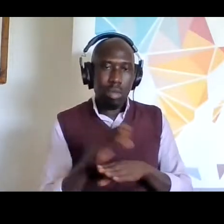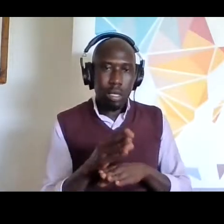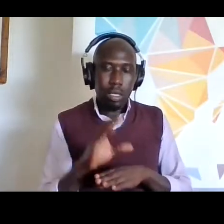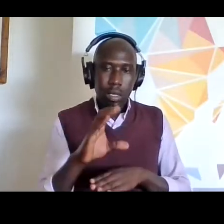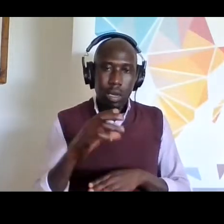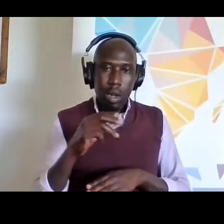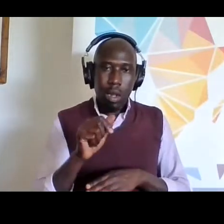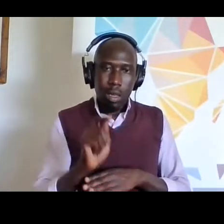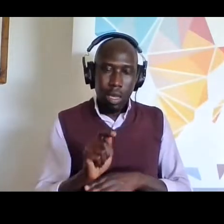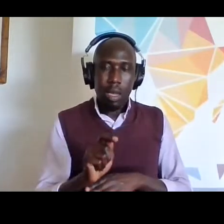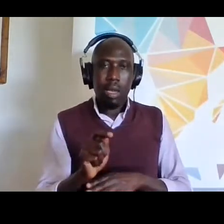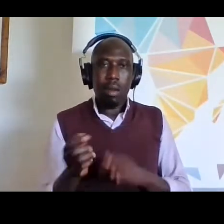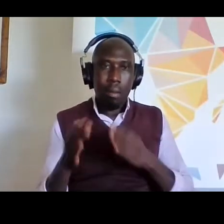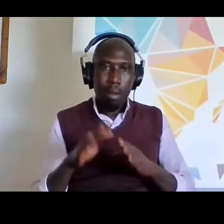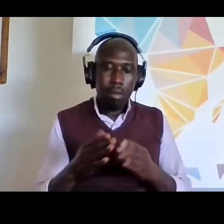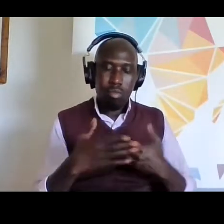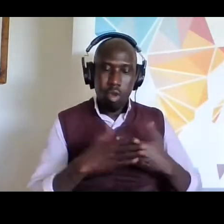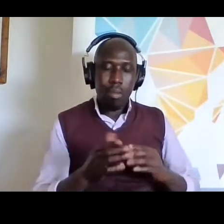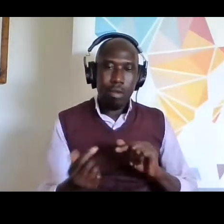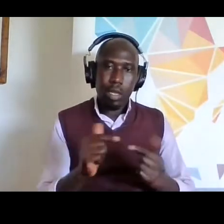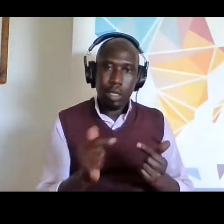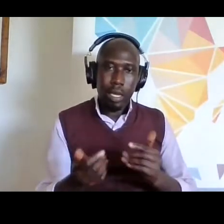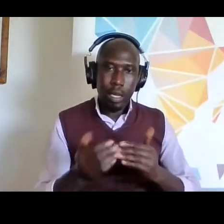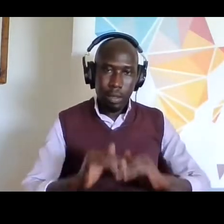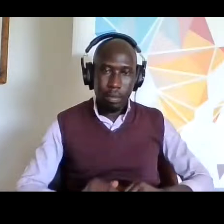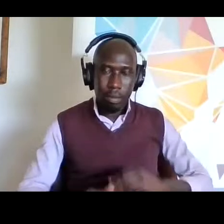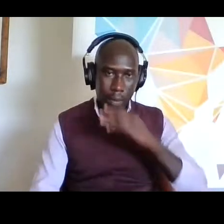love to open it up for discussion.